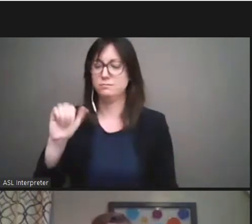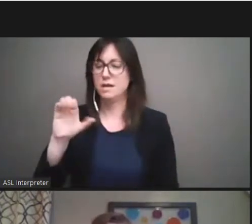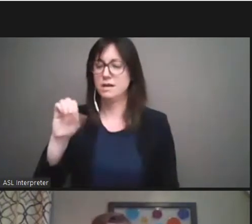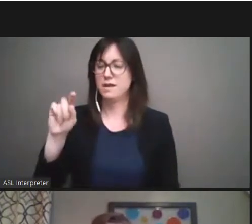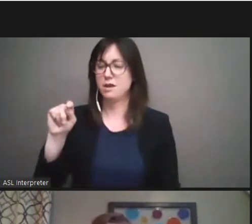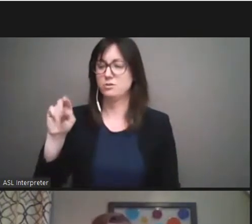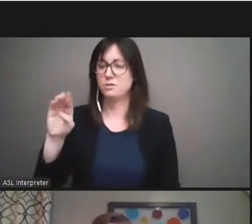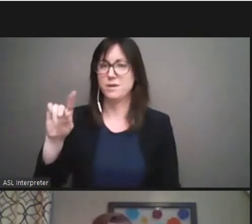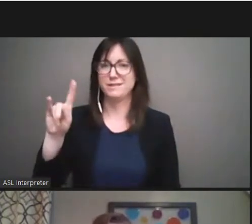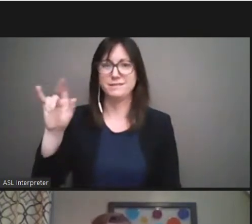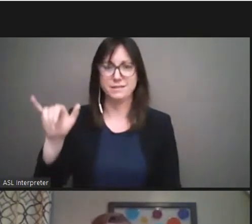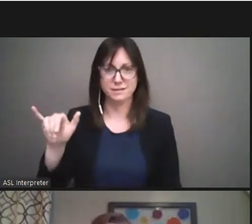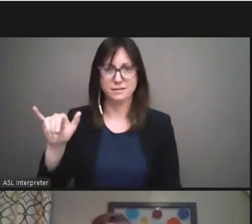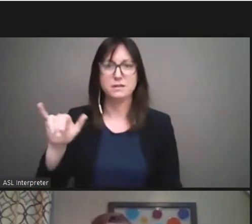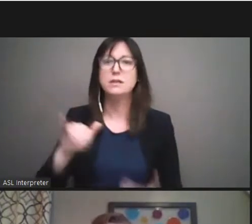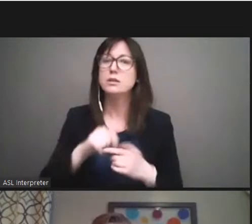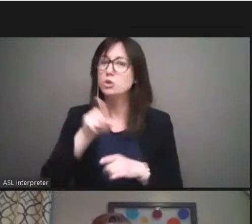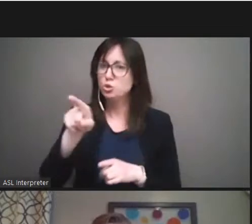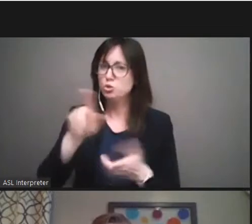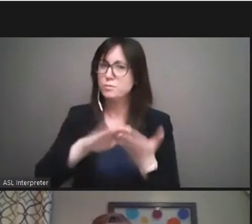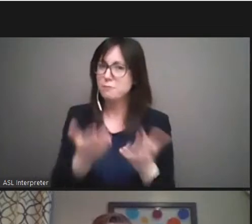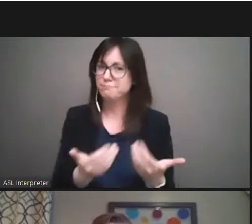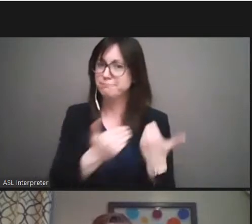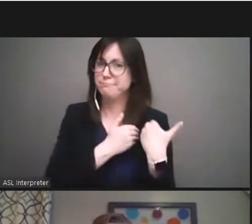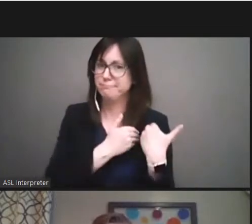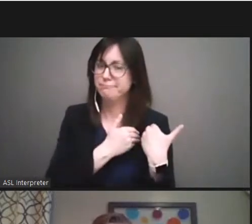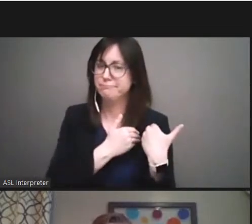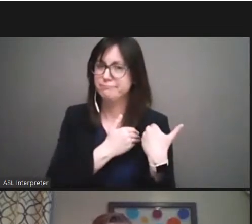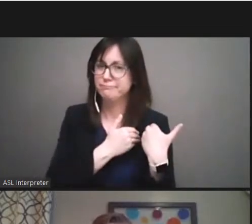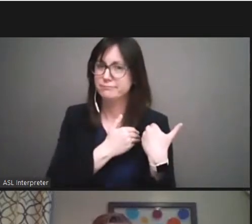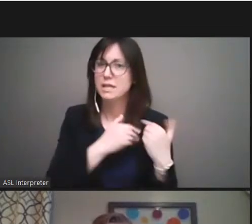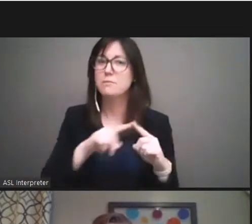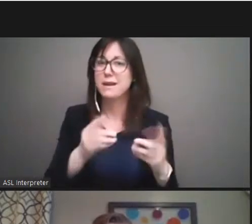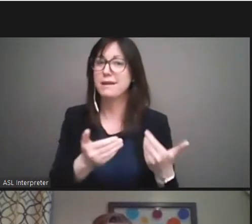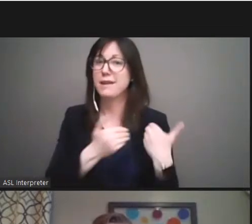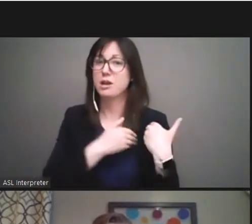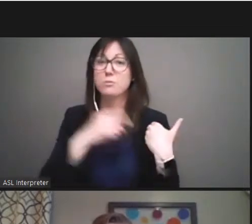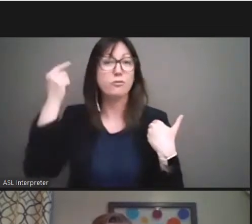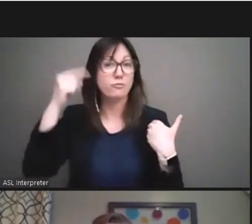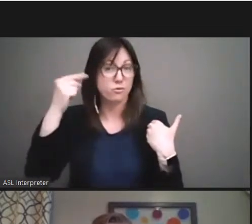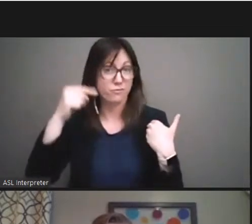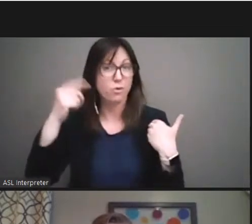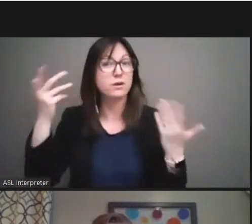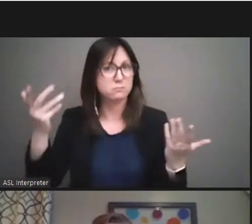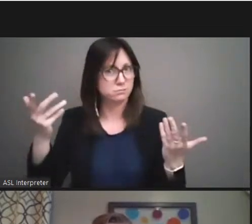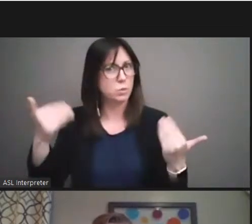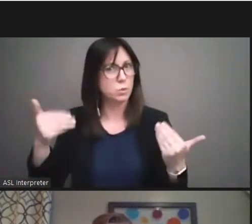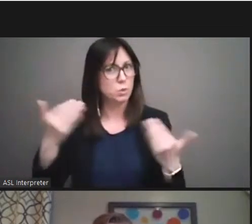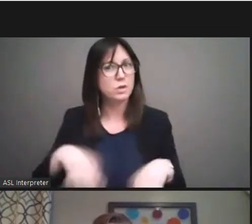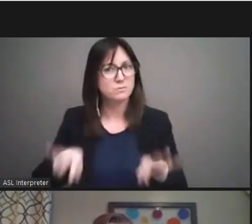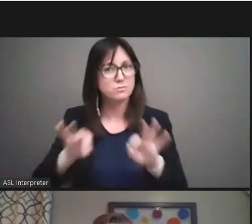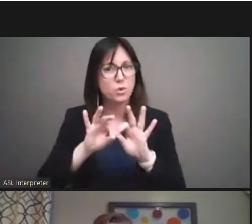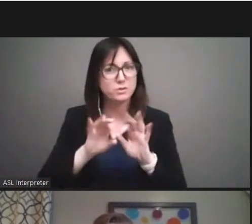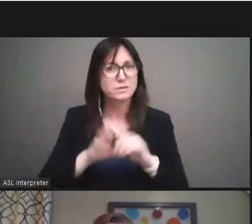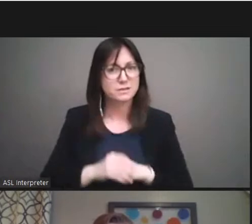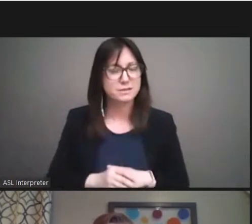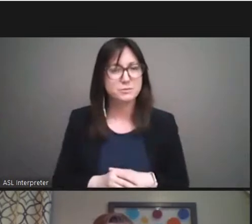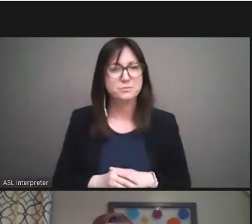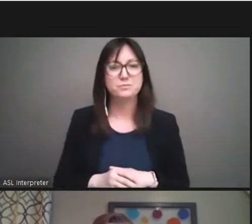people accountable, but also the things that you're holding them accountable for. And there's